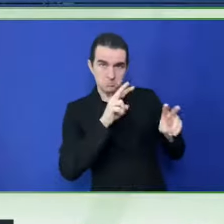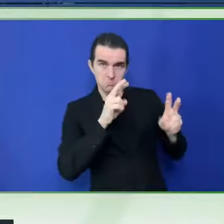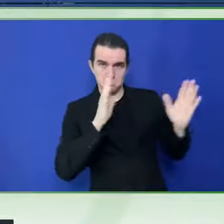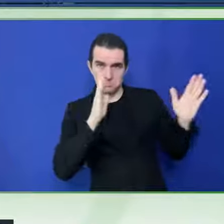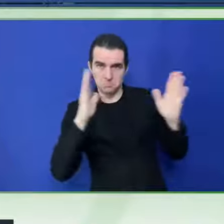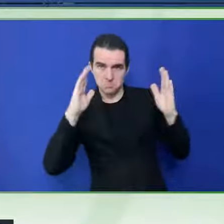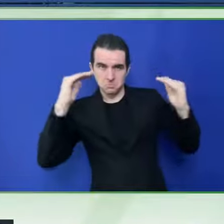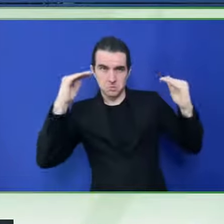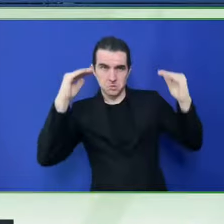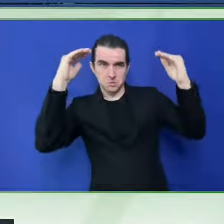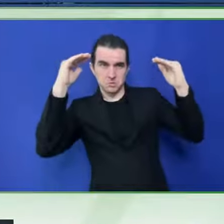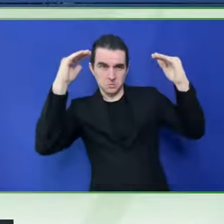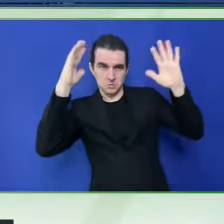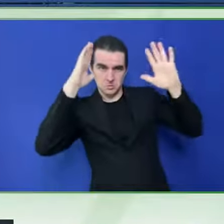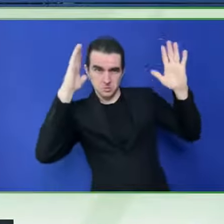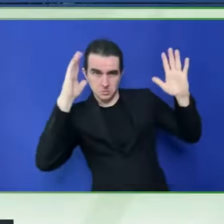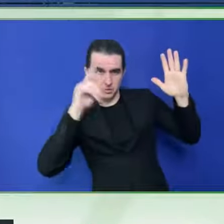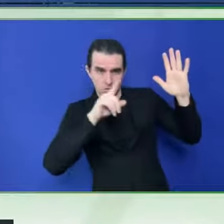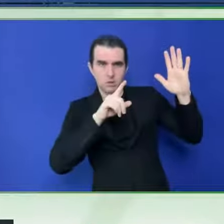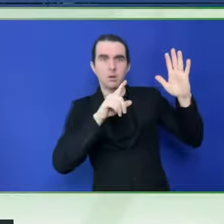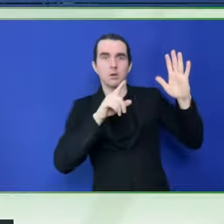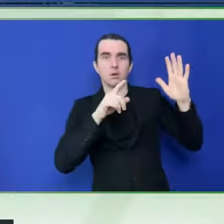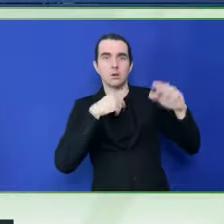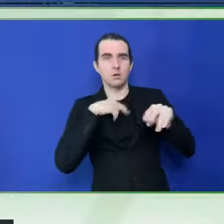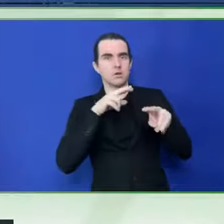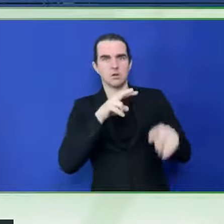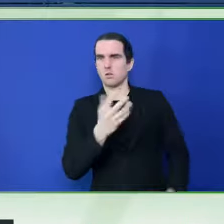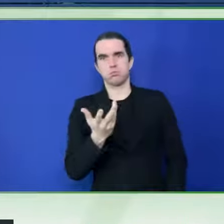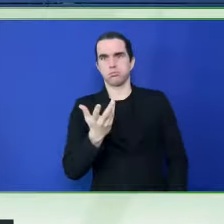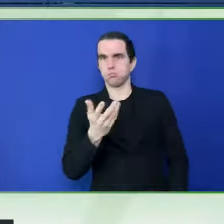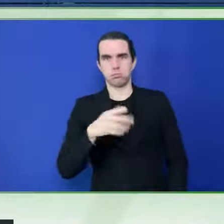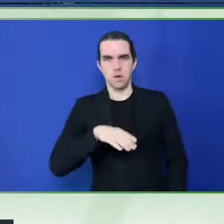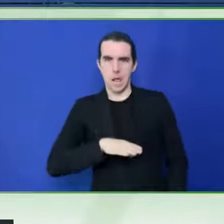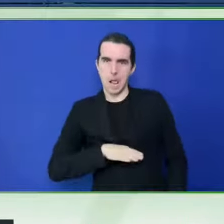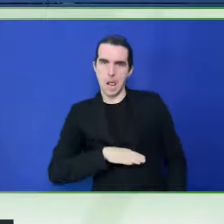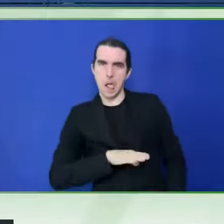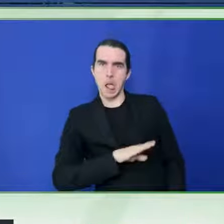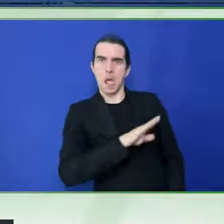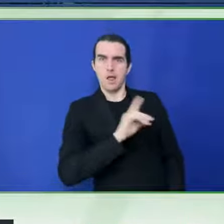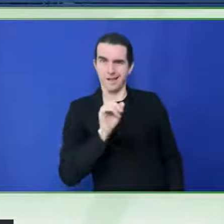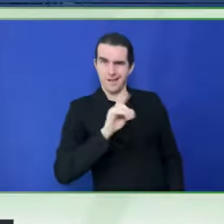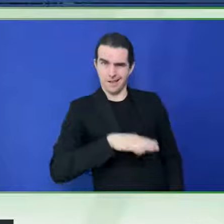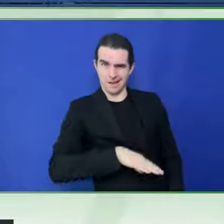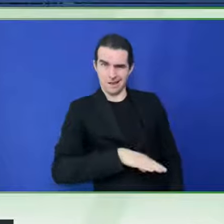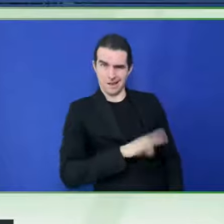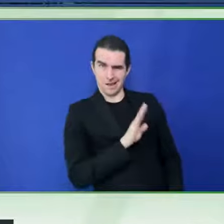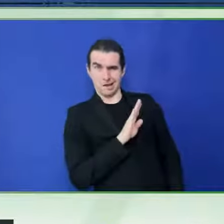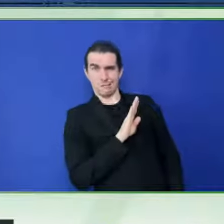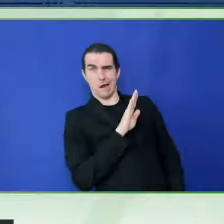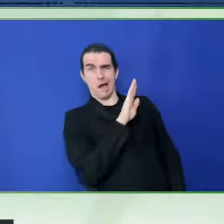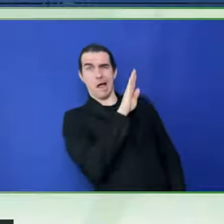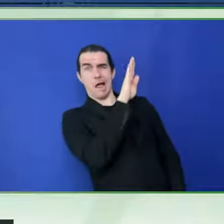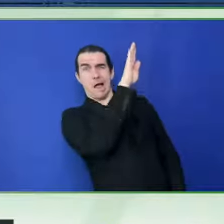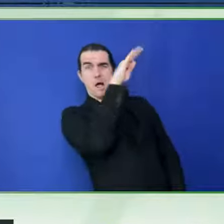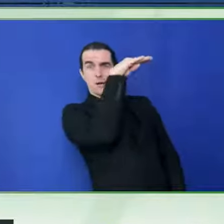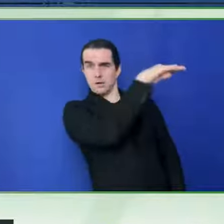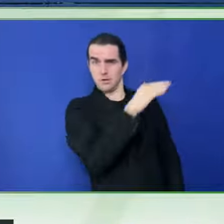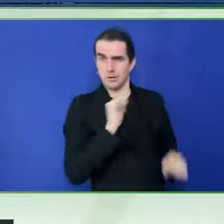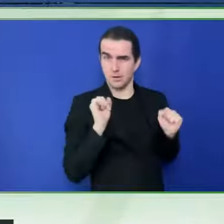So the solution is detailed and accurate information, which is what we do through our website and